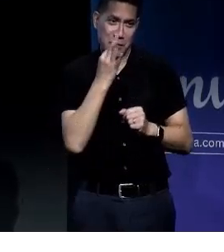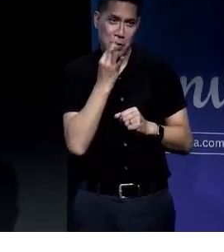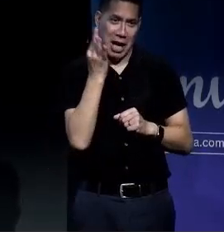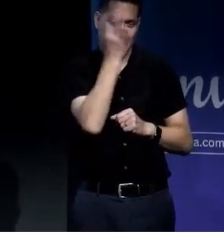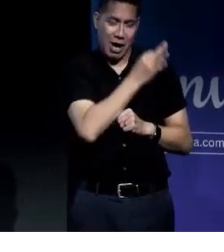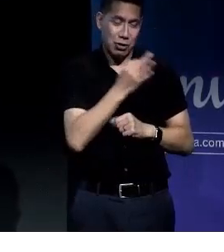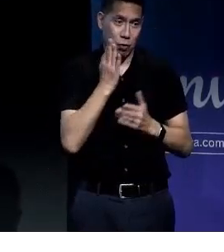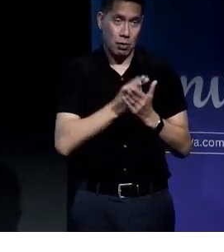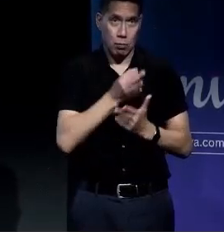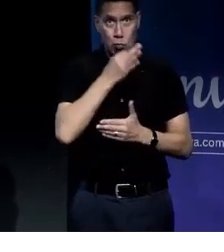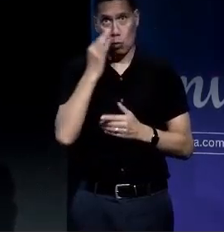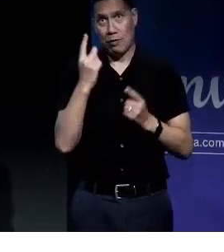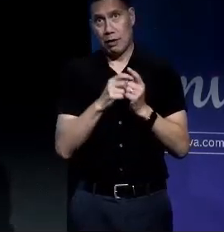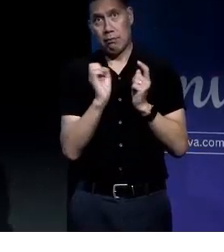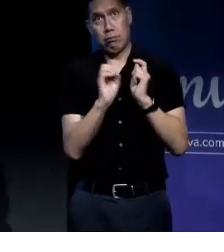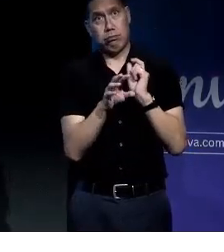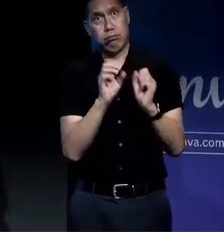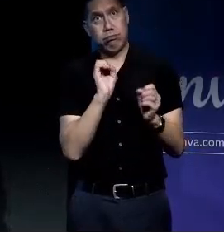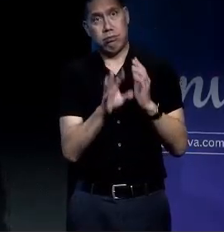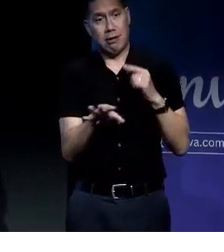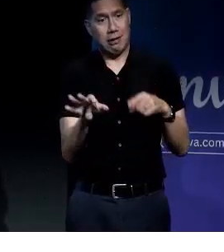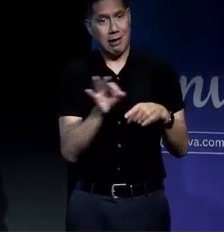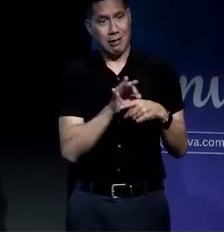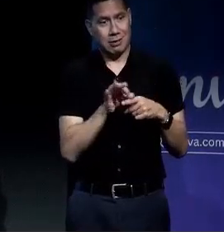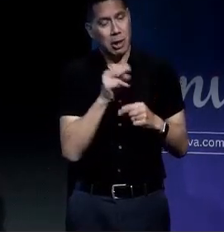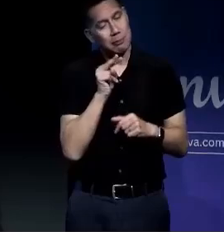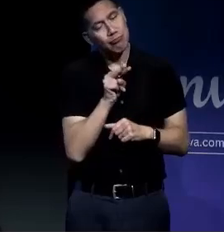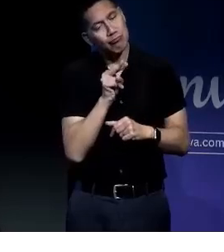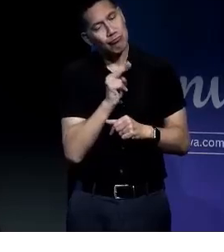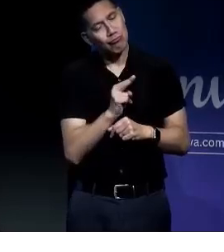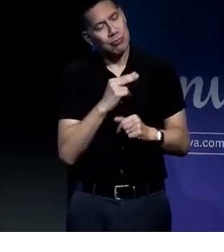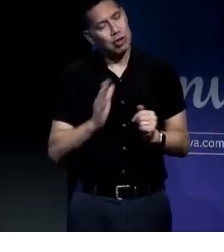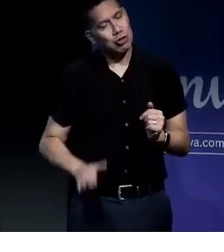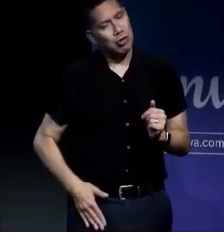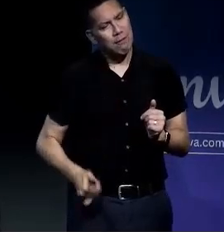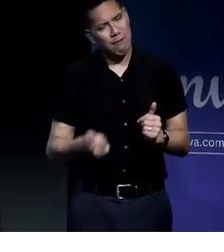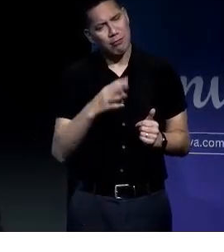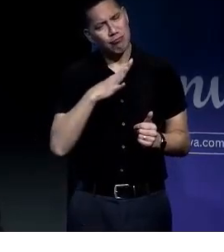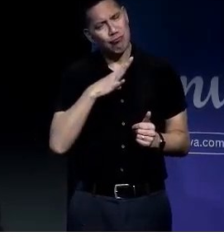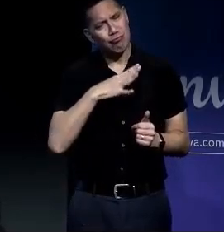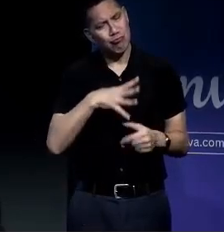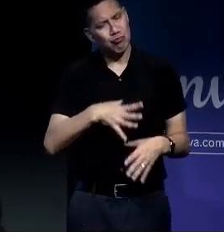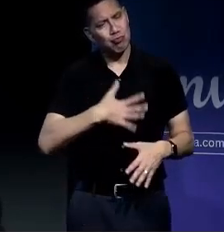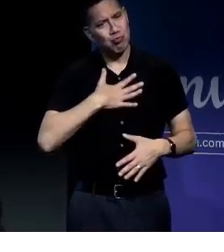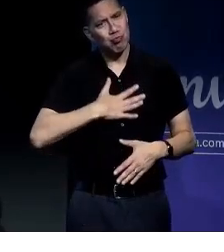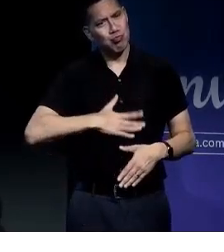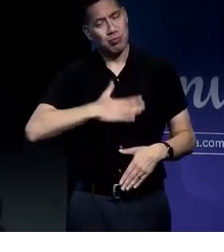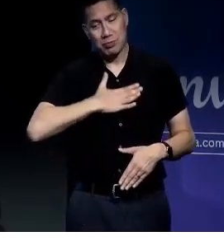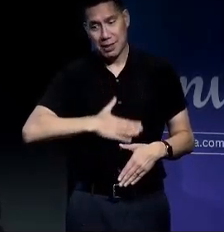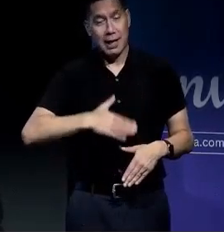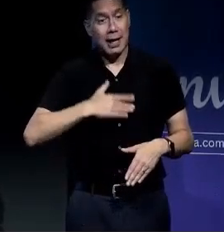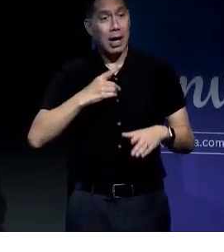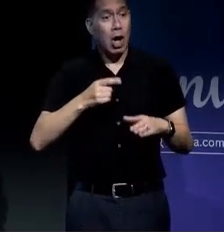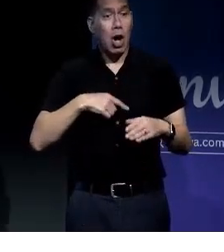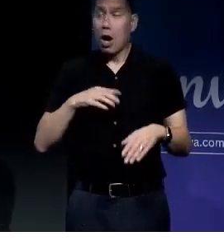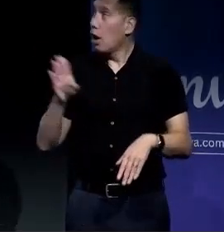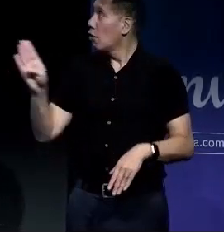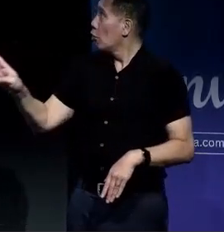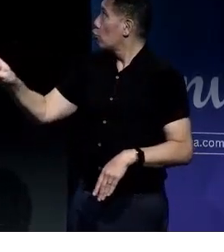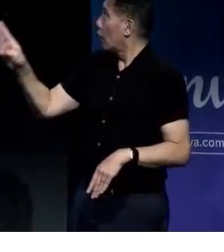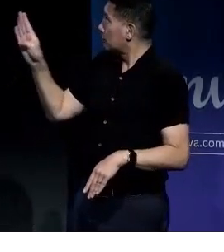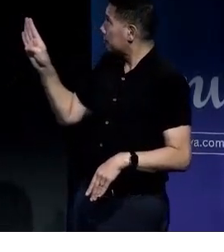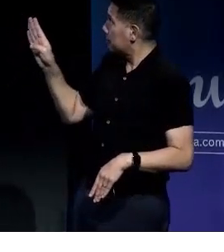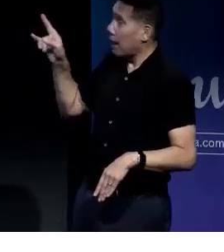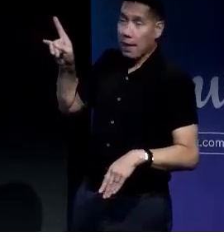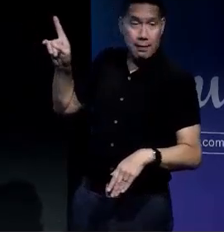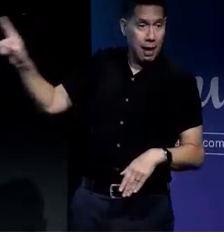incredibly boring thing of applying colours to an interface. So the example on the right is the one I grabbed. There are colours in